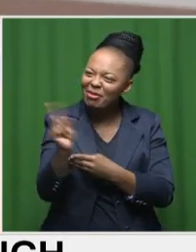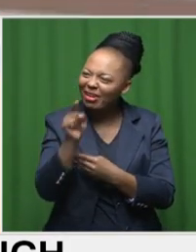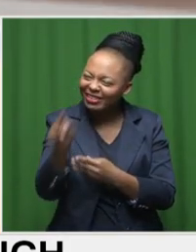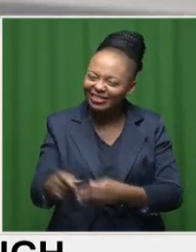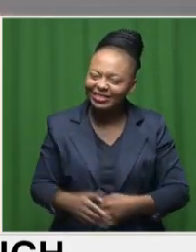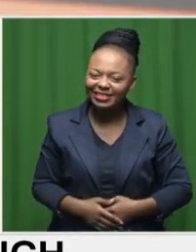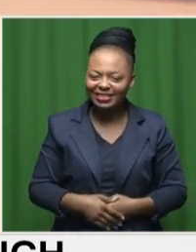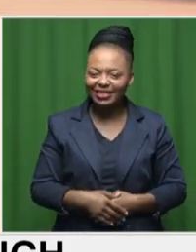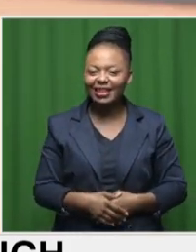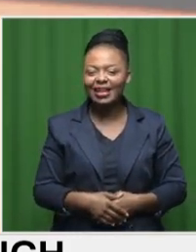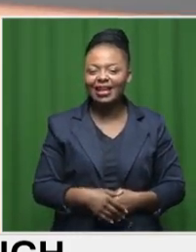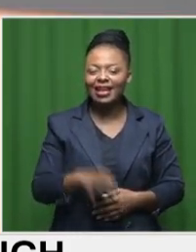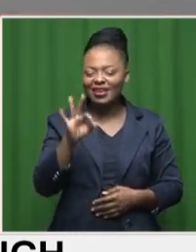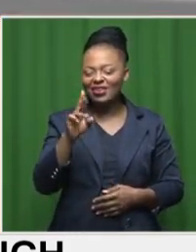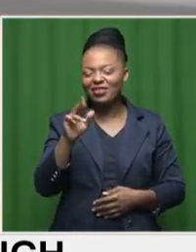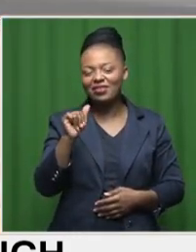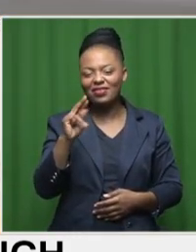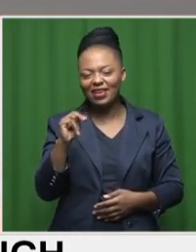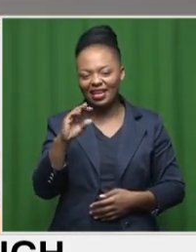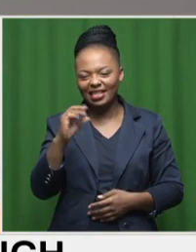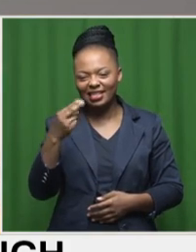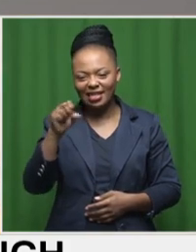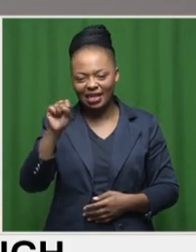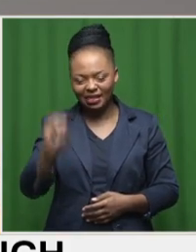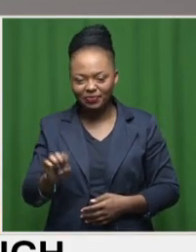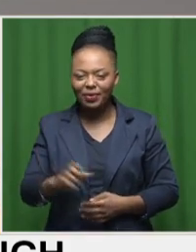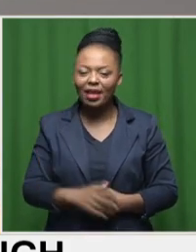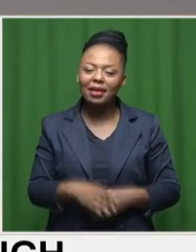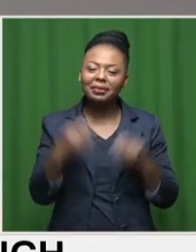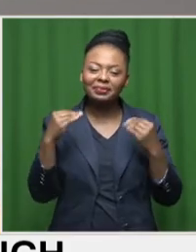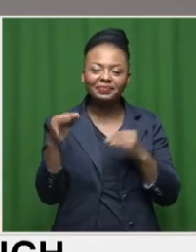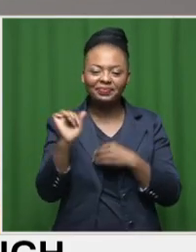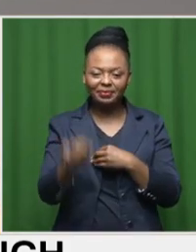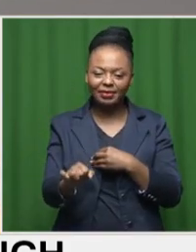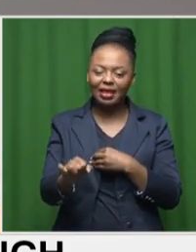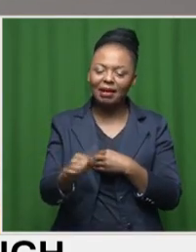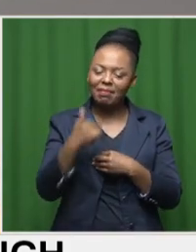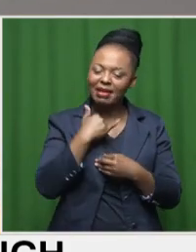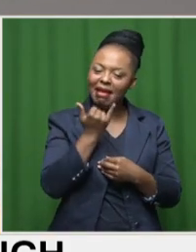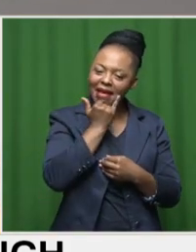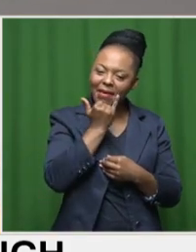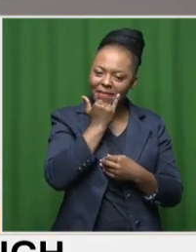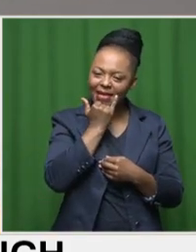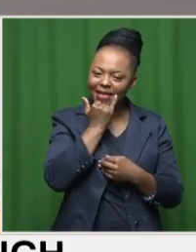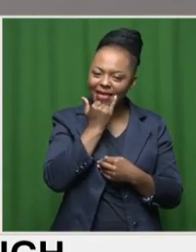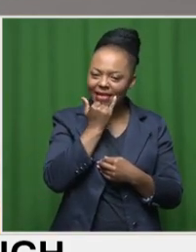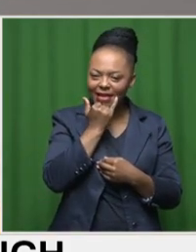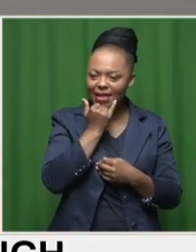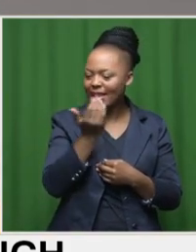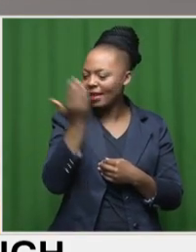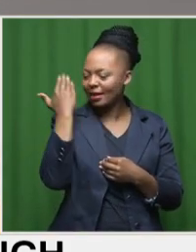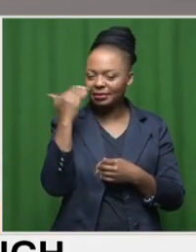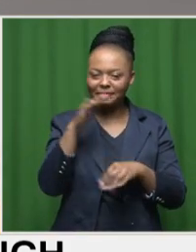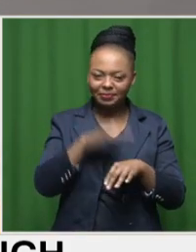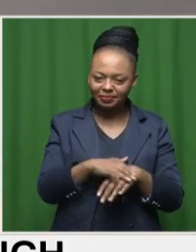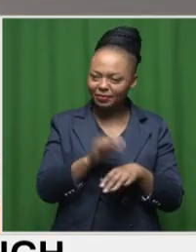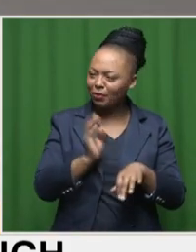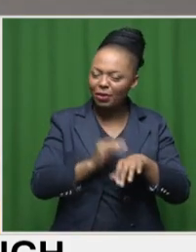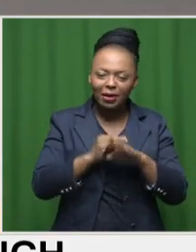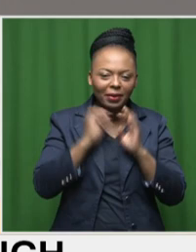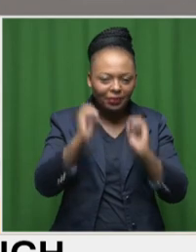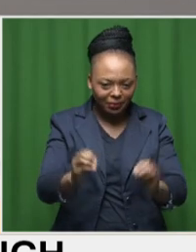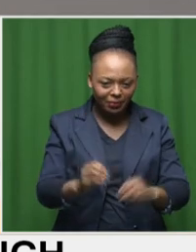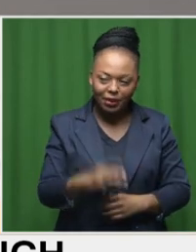I can't wait to tell you. The thing is, I was very happy with our previous license holder. No problems at all.